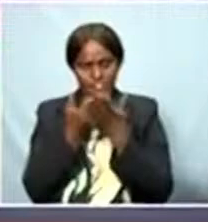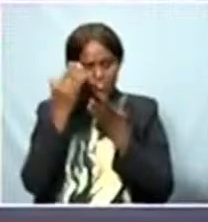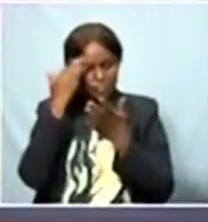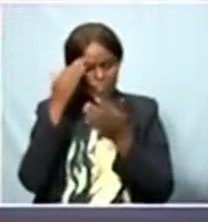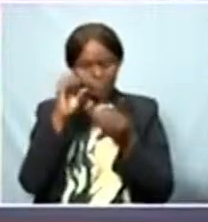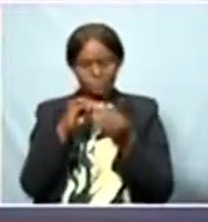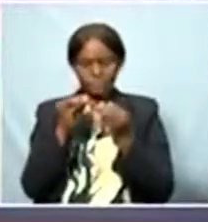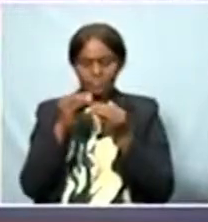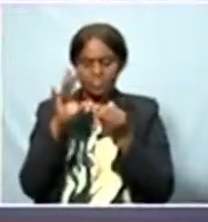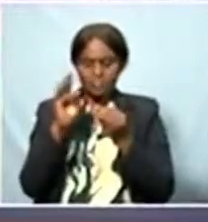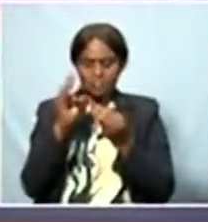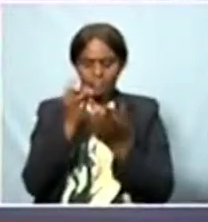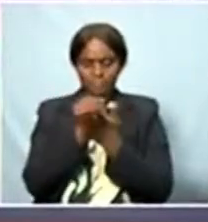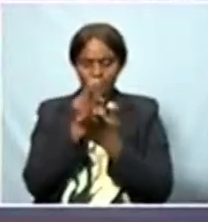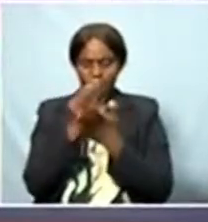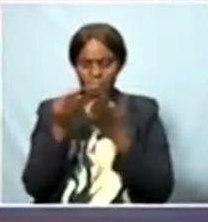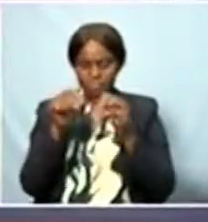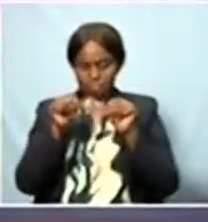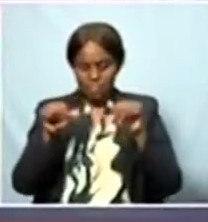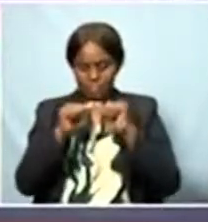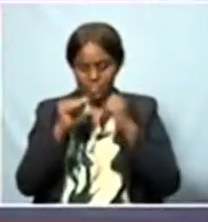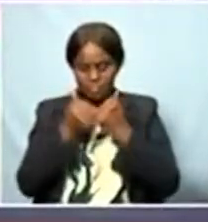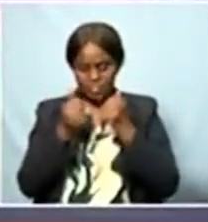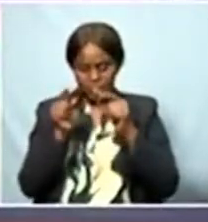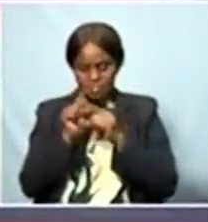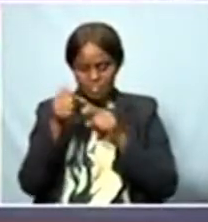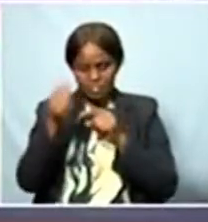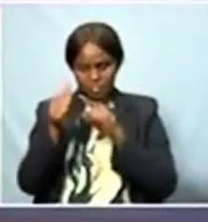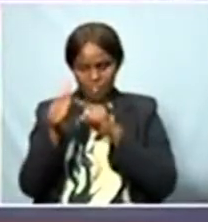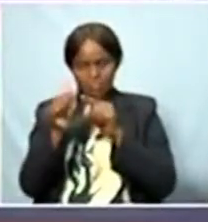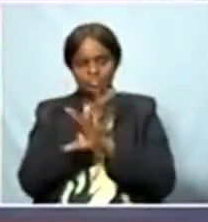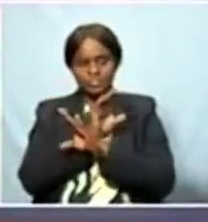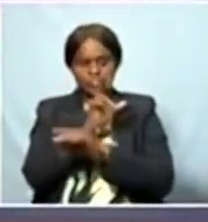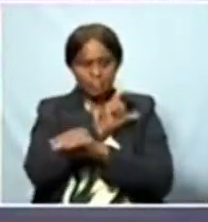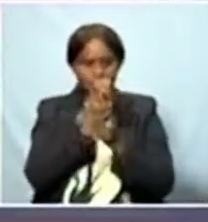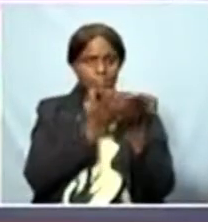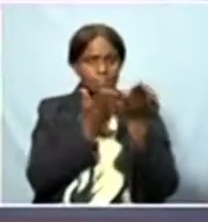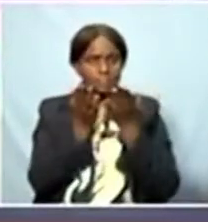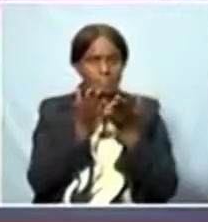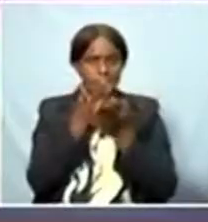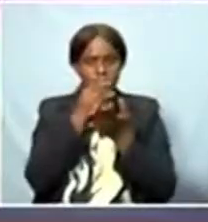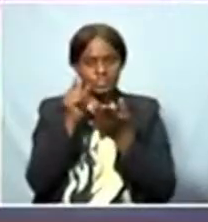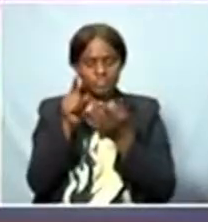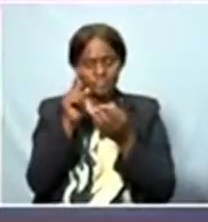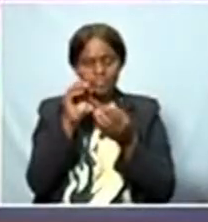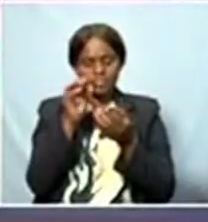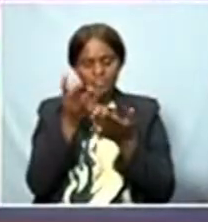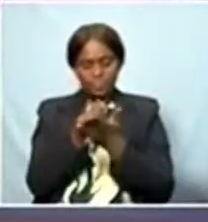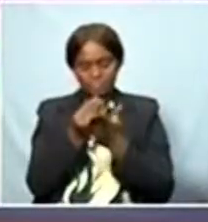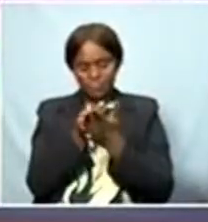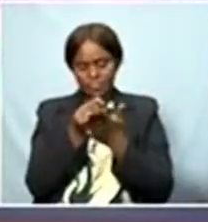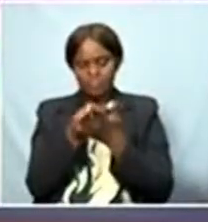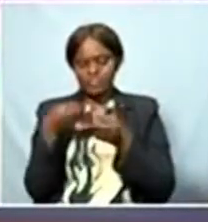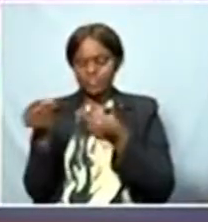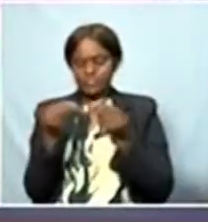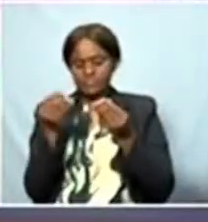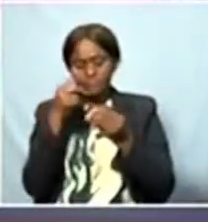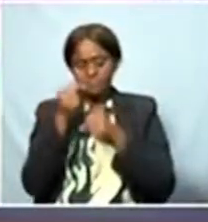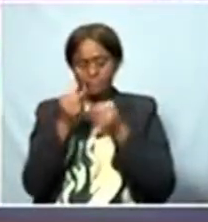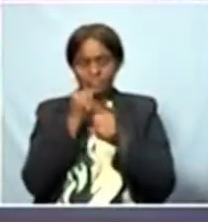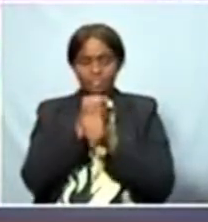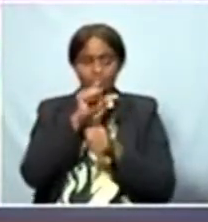7, Office of the Auditor General, and Head 10, Zambia Police Service Commission, on the estimates of revenue and expenditure for the